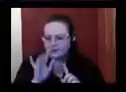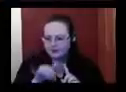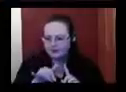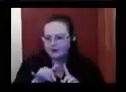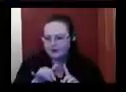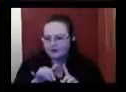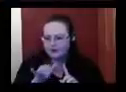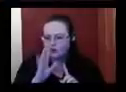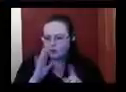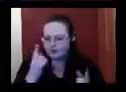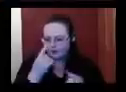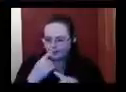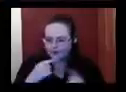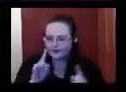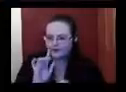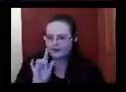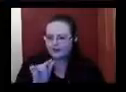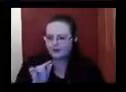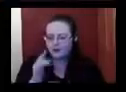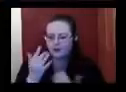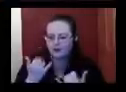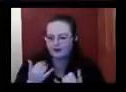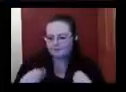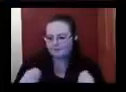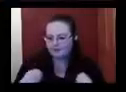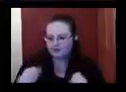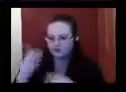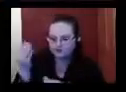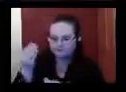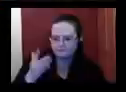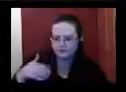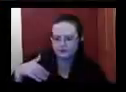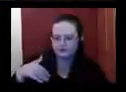gain further information from the ministry.